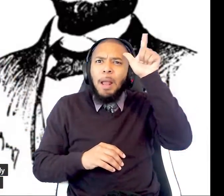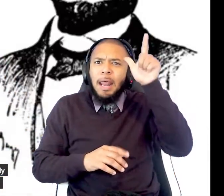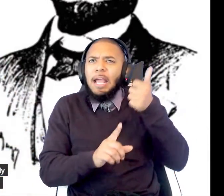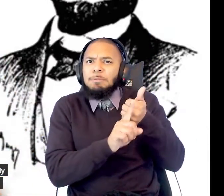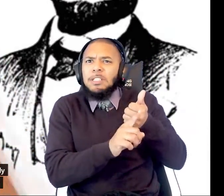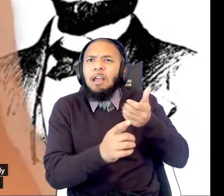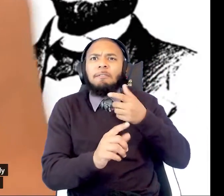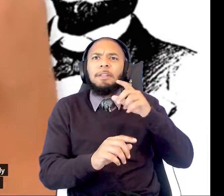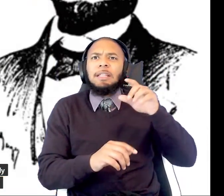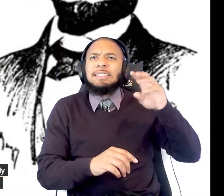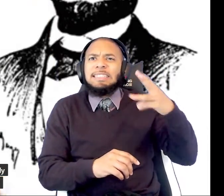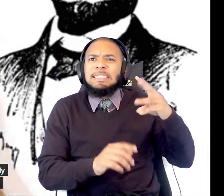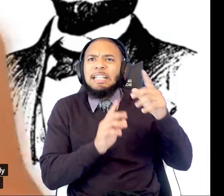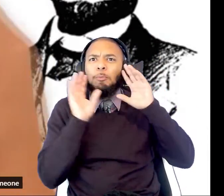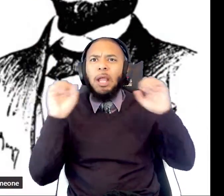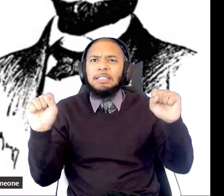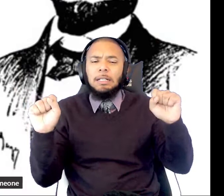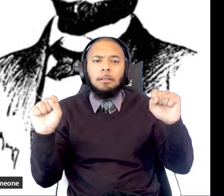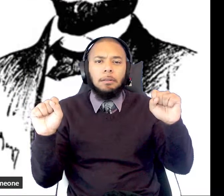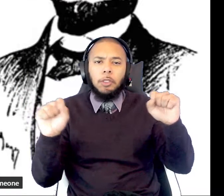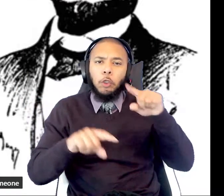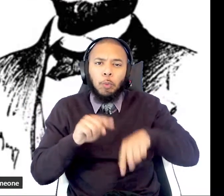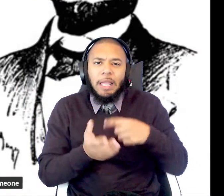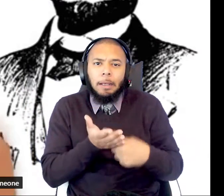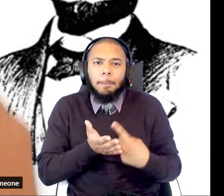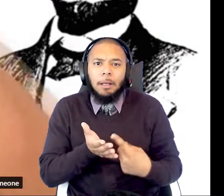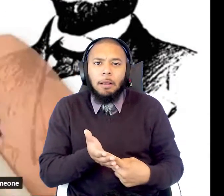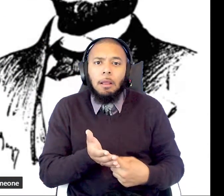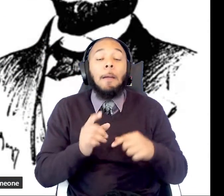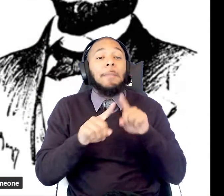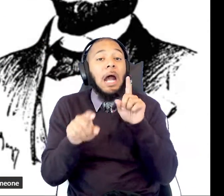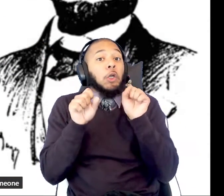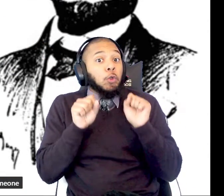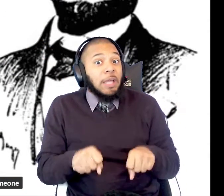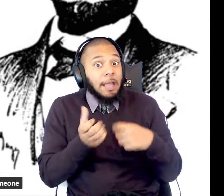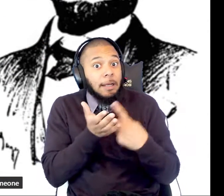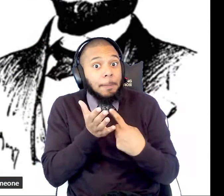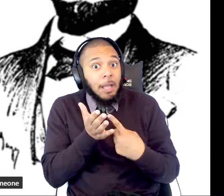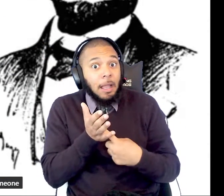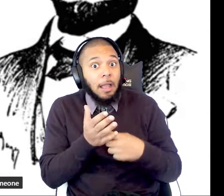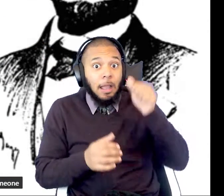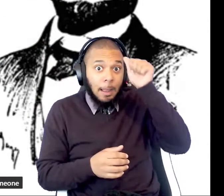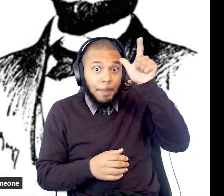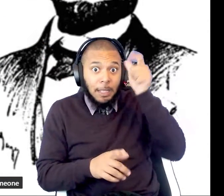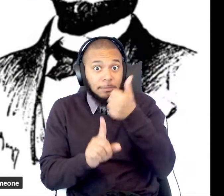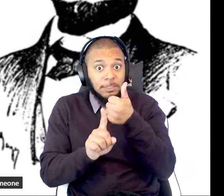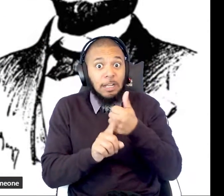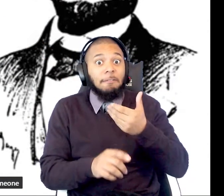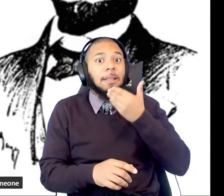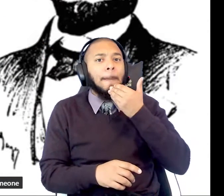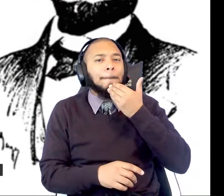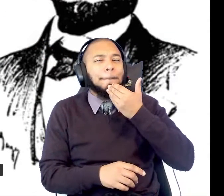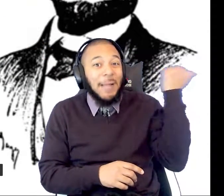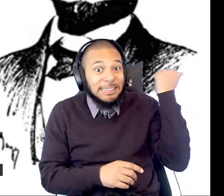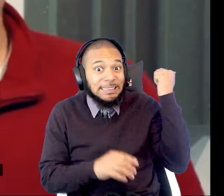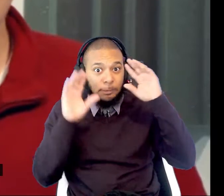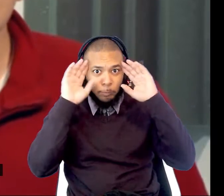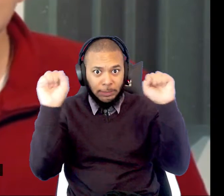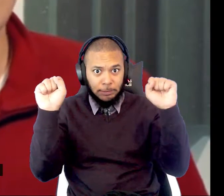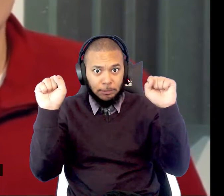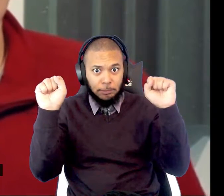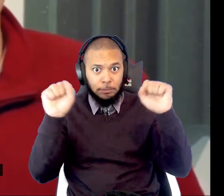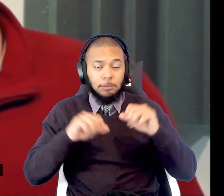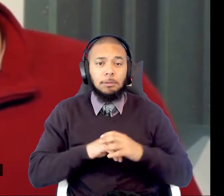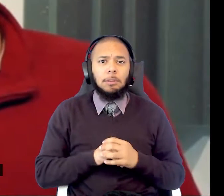can write an essay debating whether or not Abraham Lincoln is the best president. That's debatable. Someone could say,